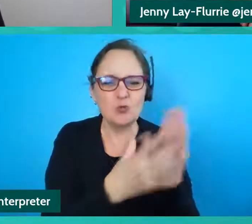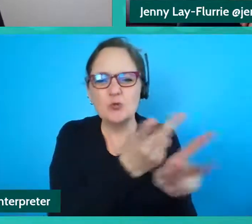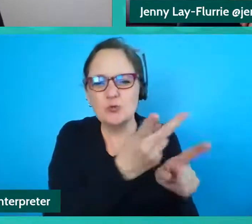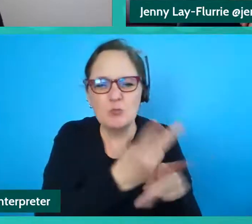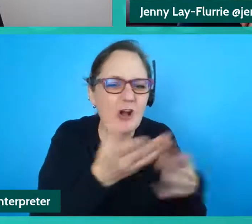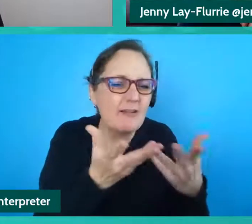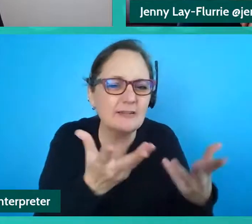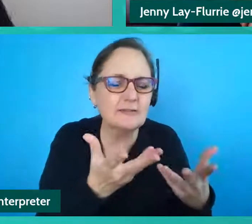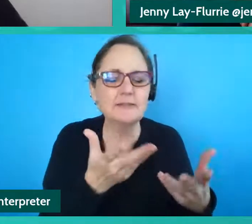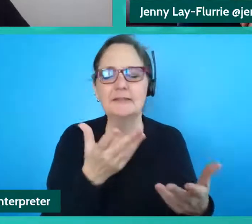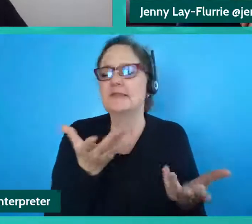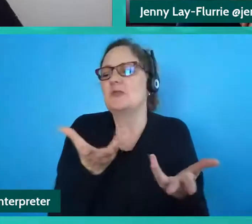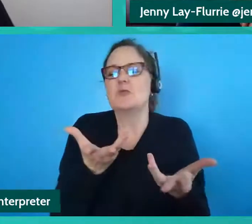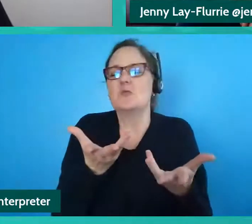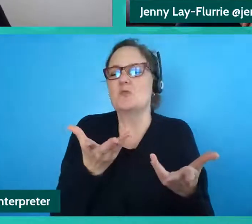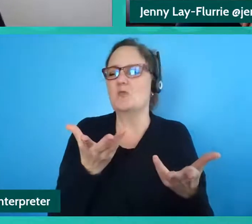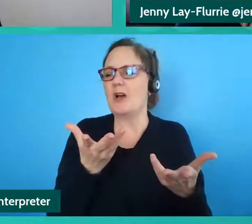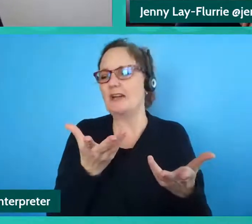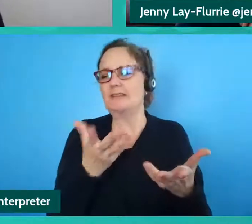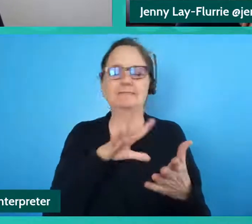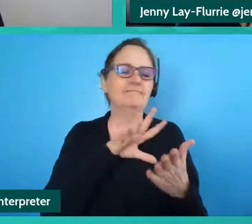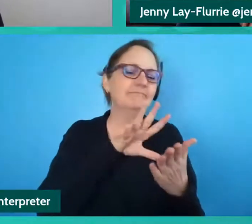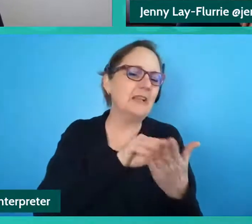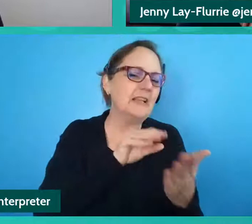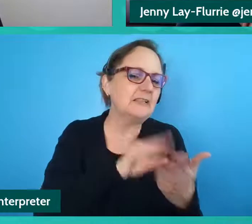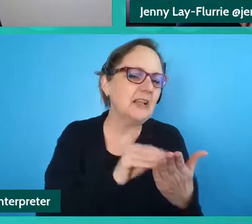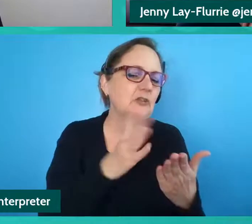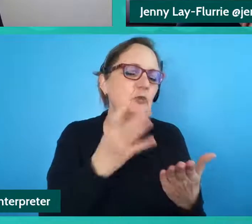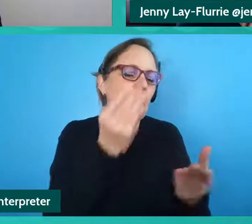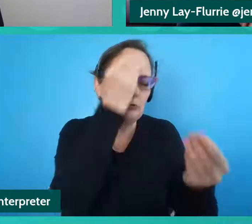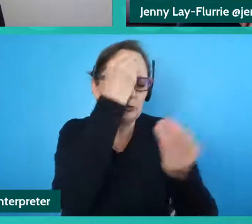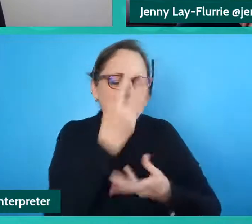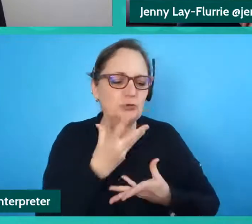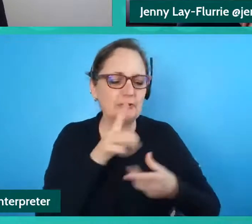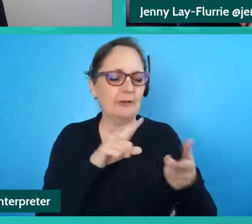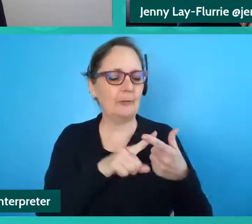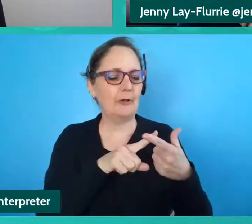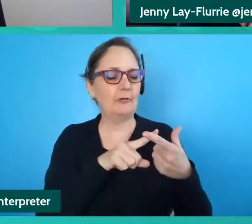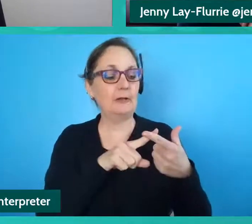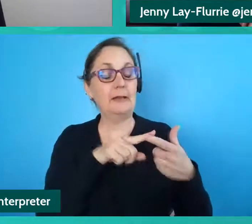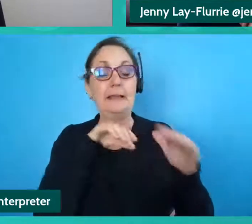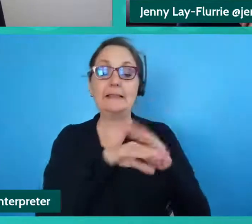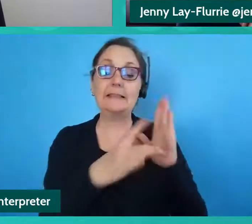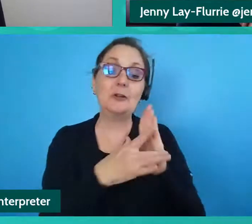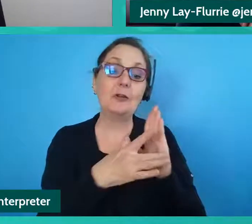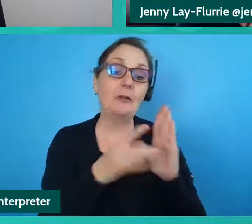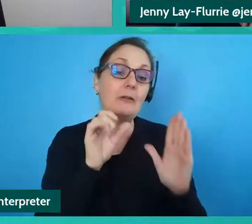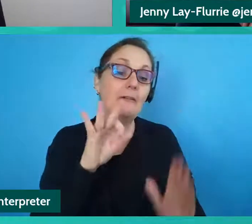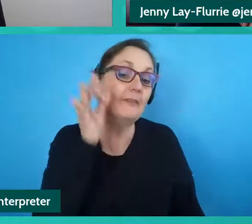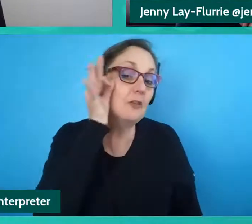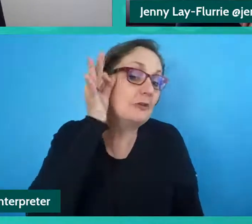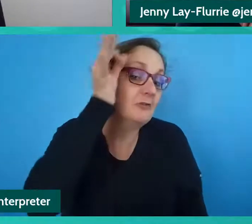any insight you intend to share about accessible technology future.